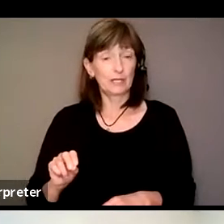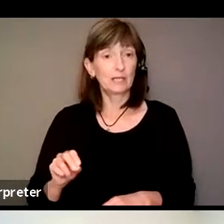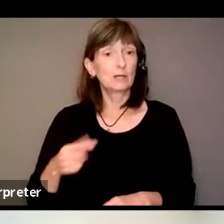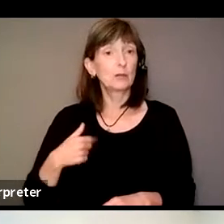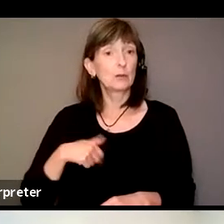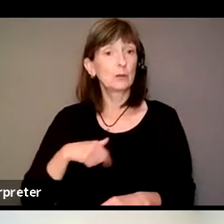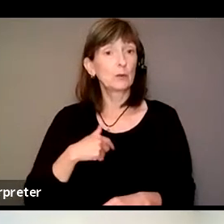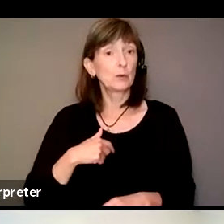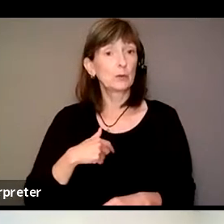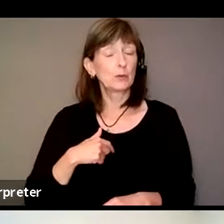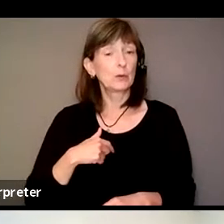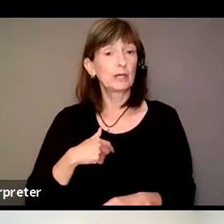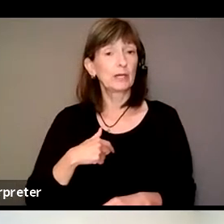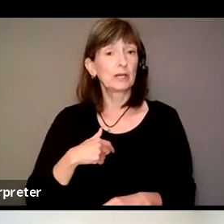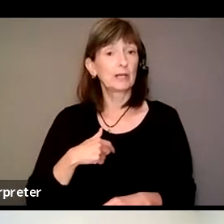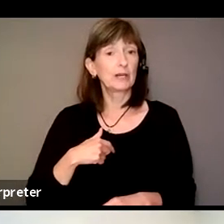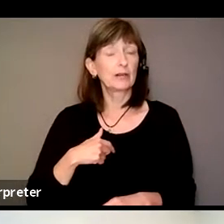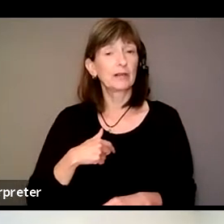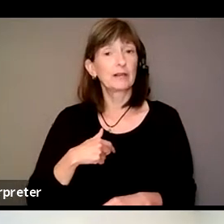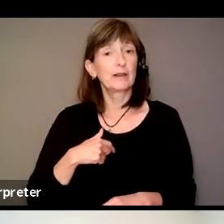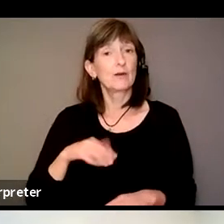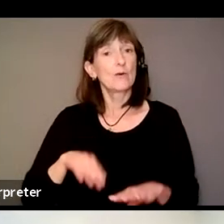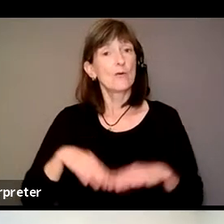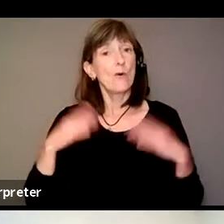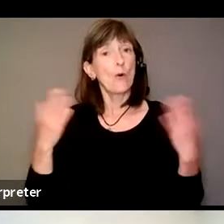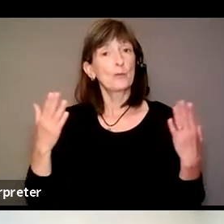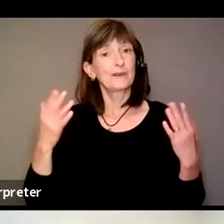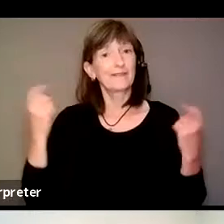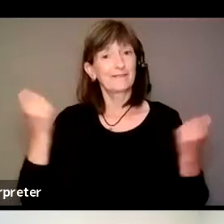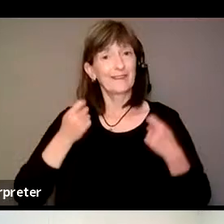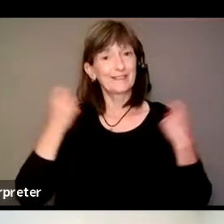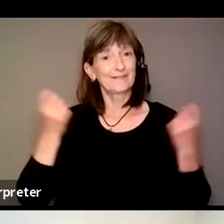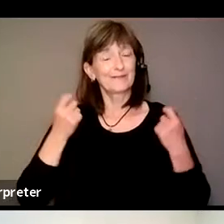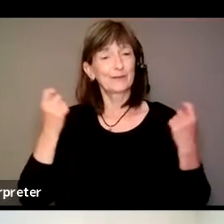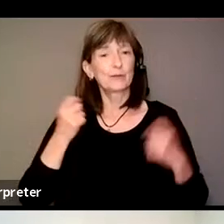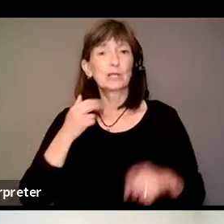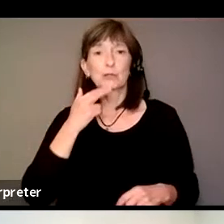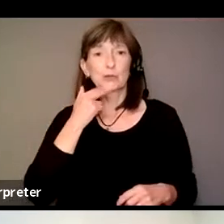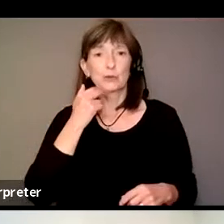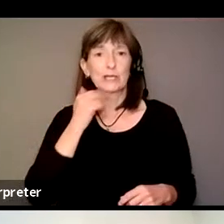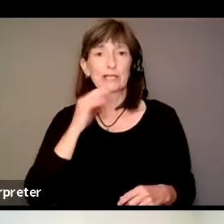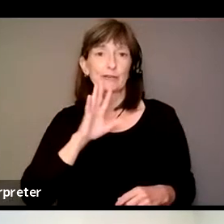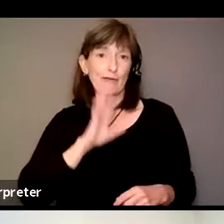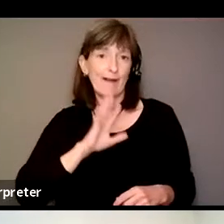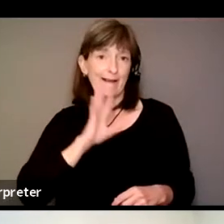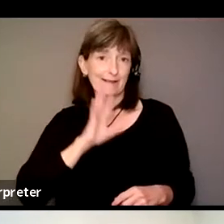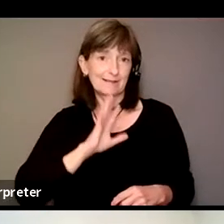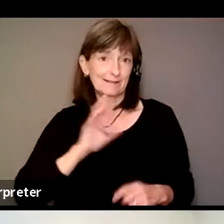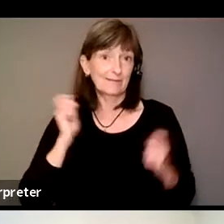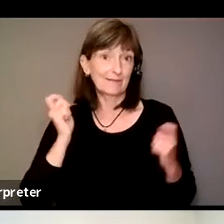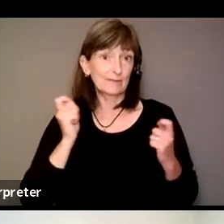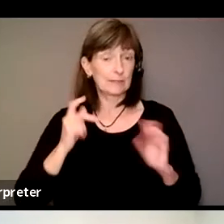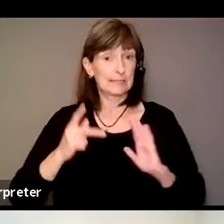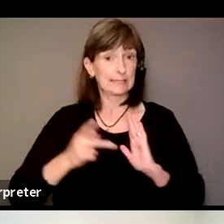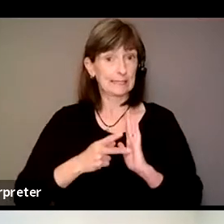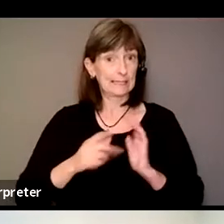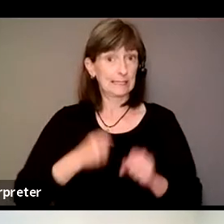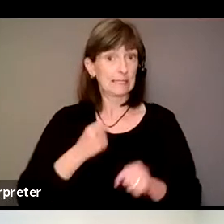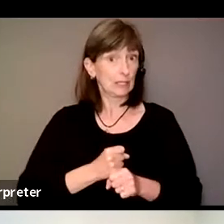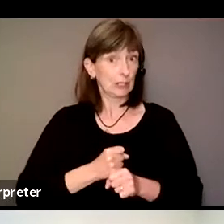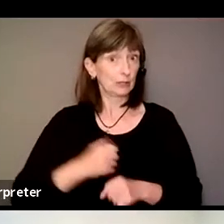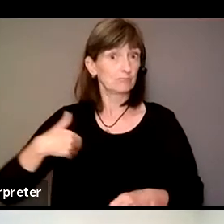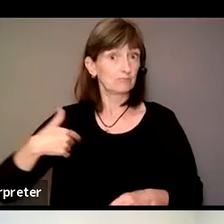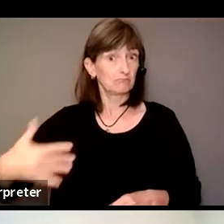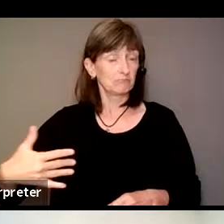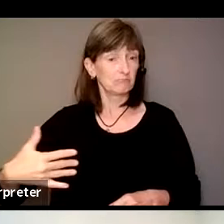our Sweetgrass Festival, an event that takes place here in Stephenville. It's second year running. We were approached by the